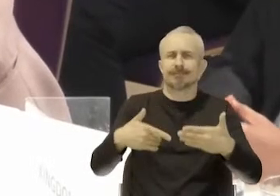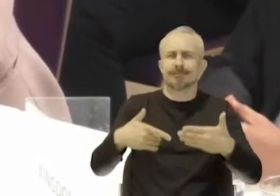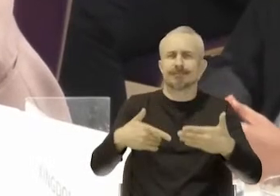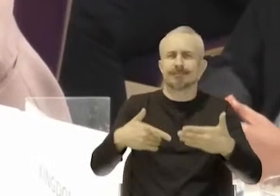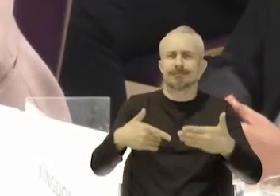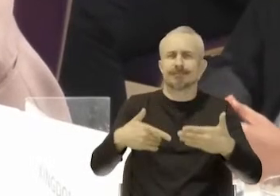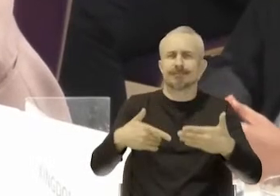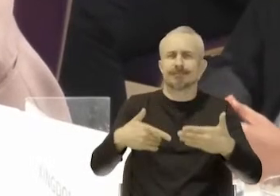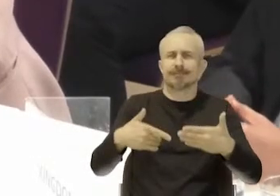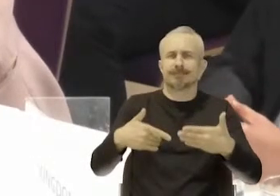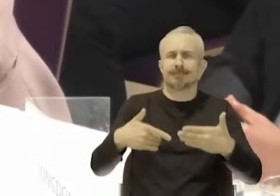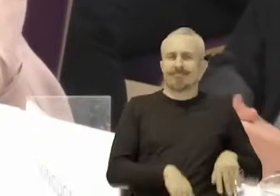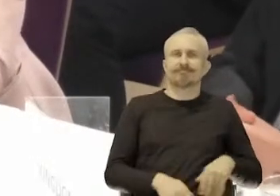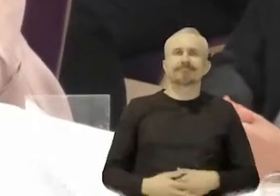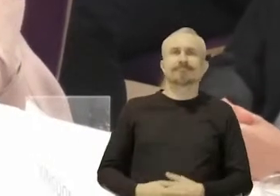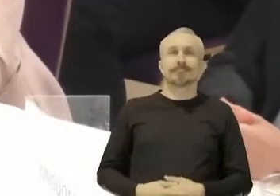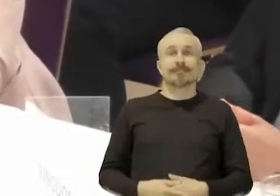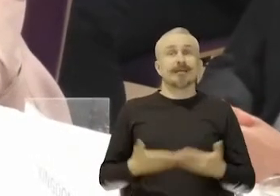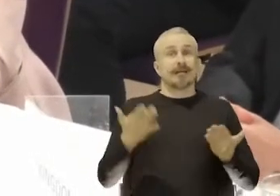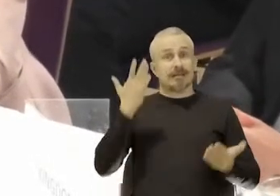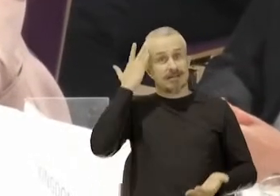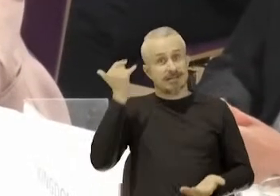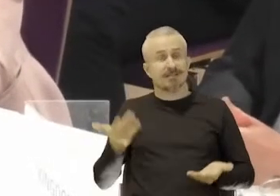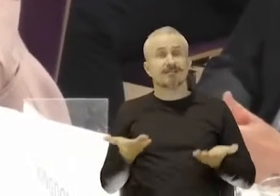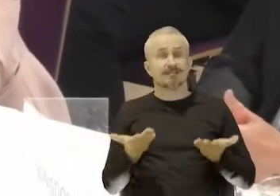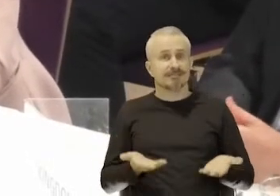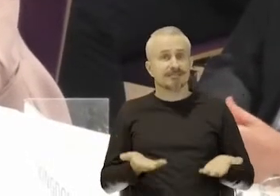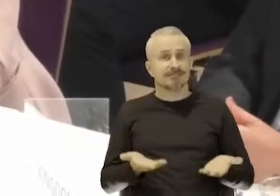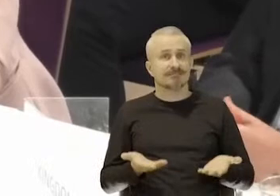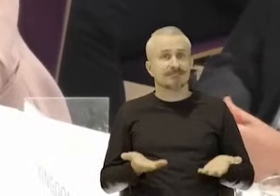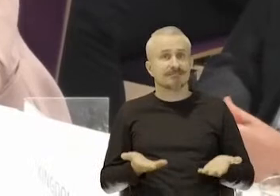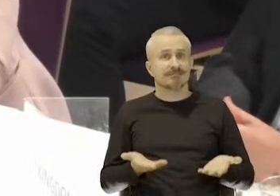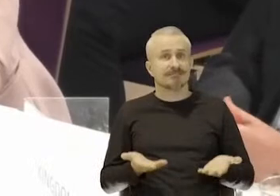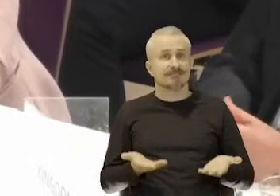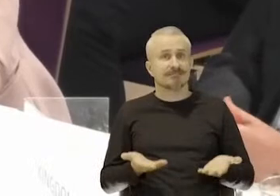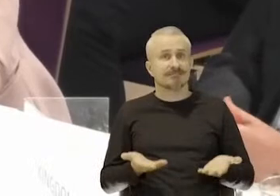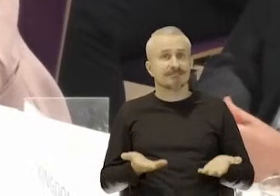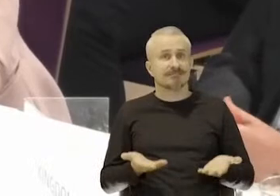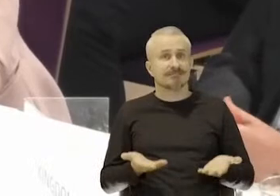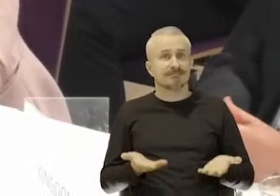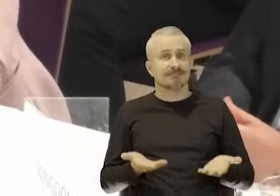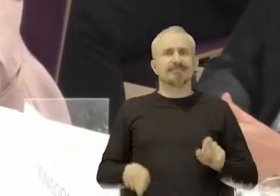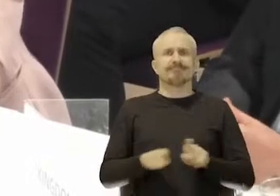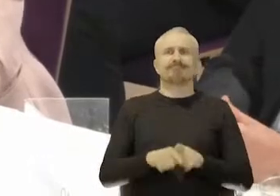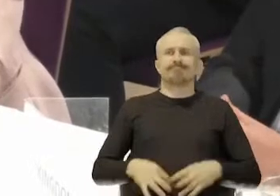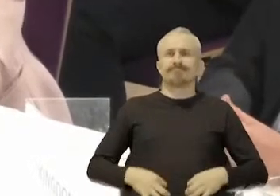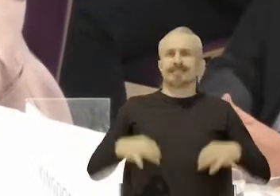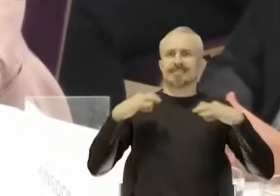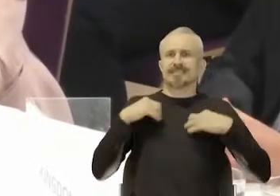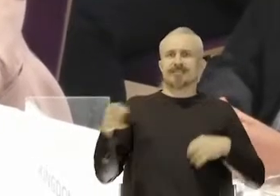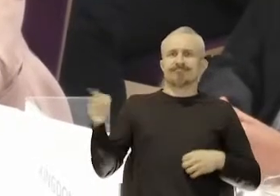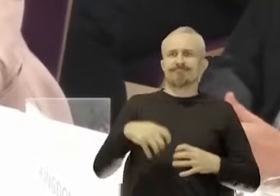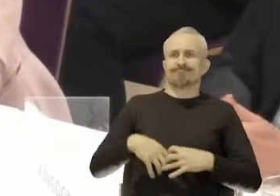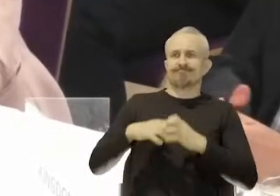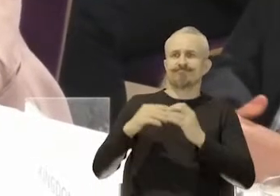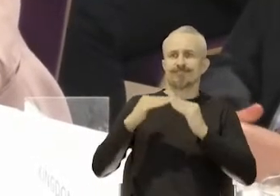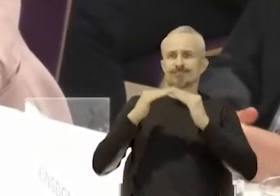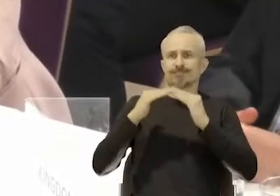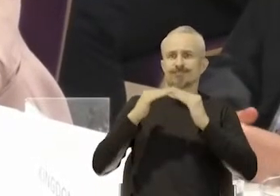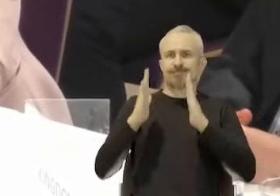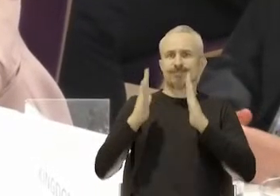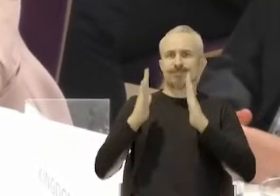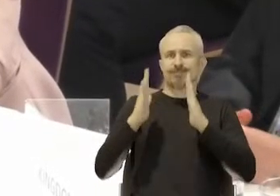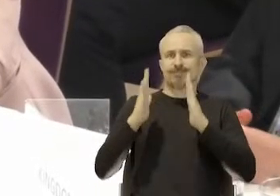issues were ignored, and therefore the president has come up with the Ministry of Housing.